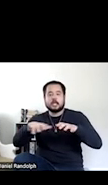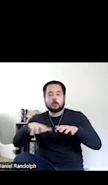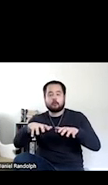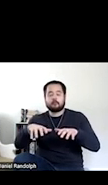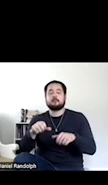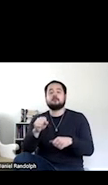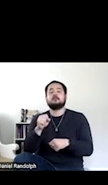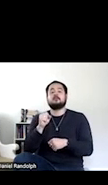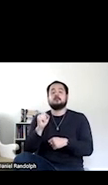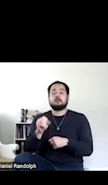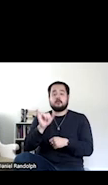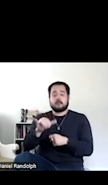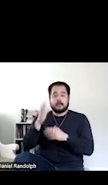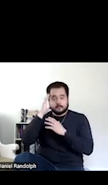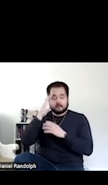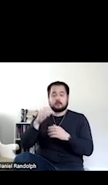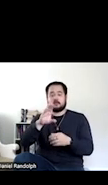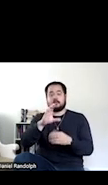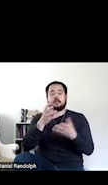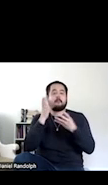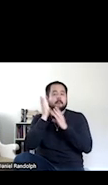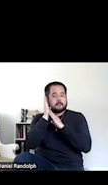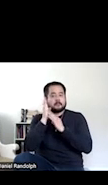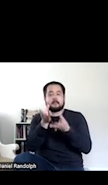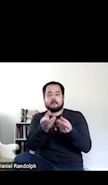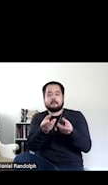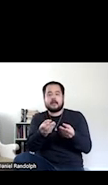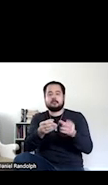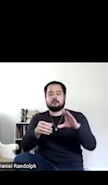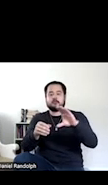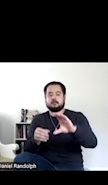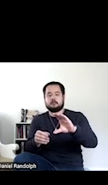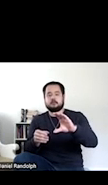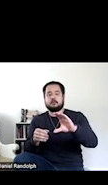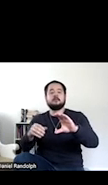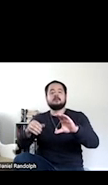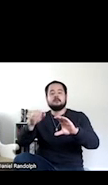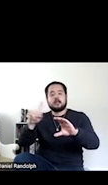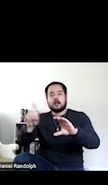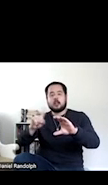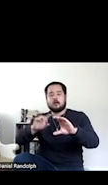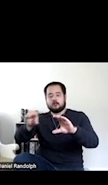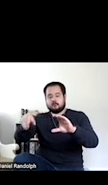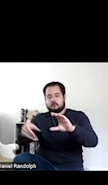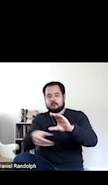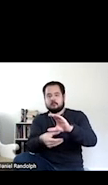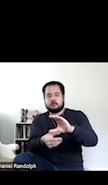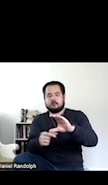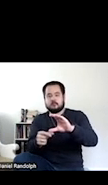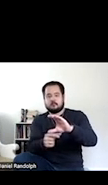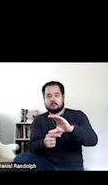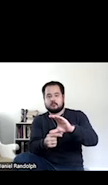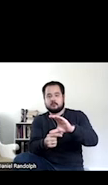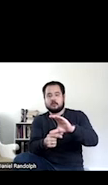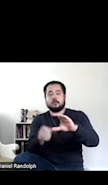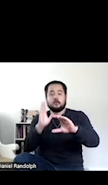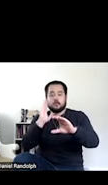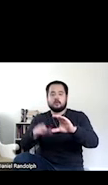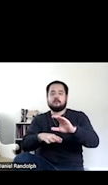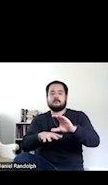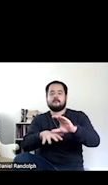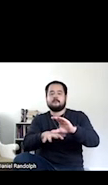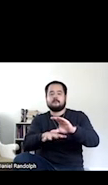underneath the mattress. So in the event that the smoke alarm does go off, it will shake the mattress so to alert the individuals